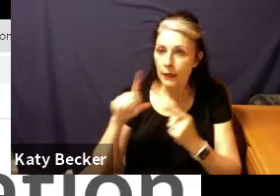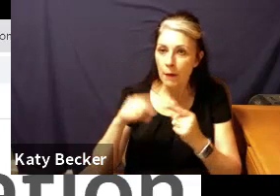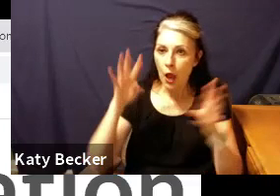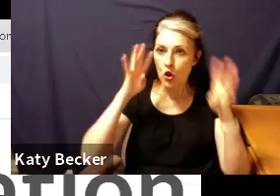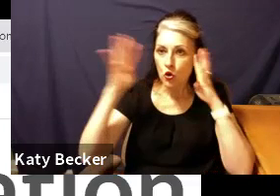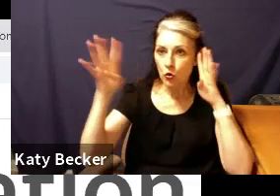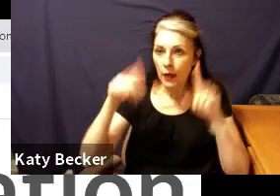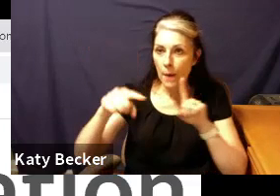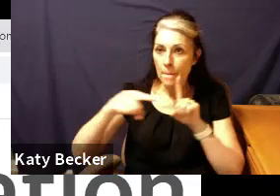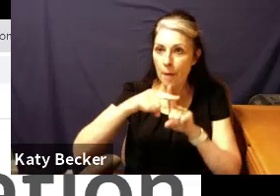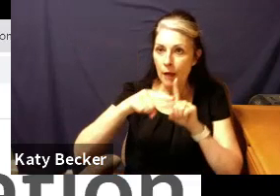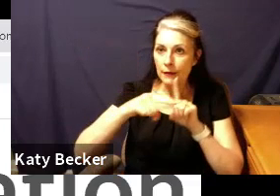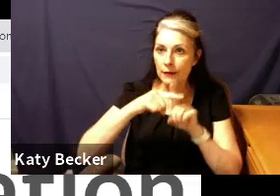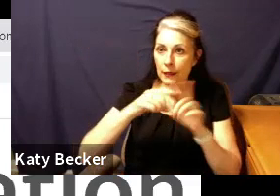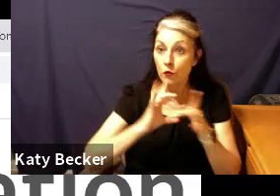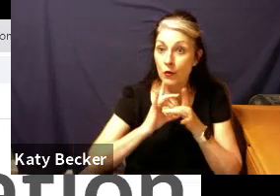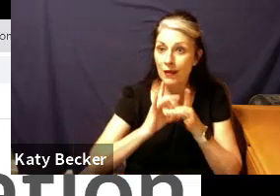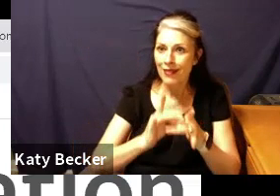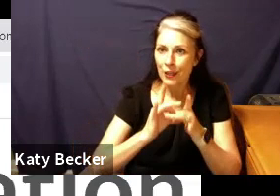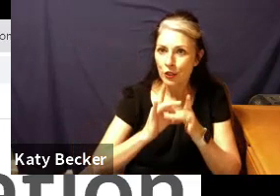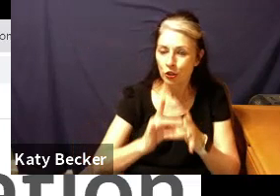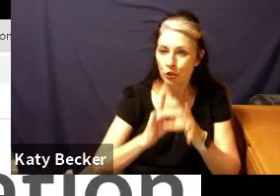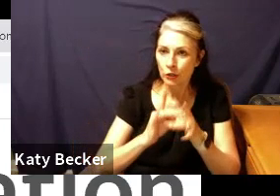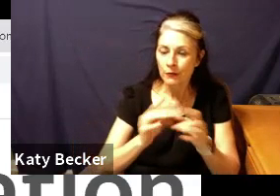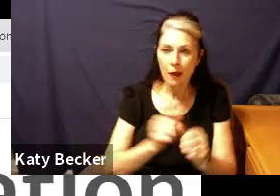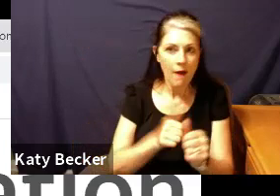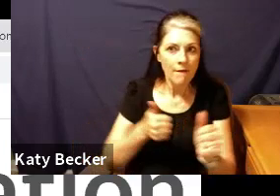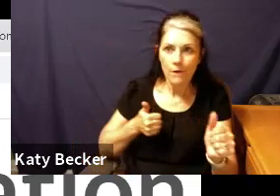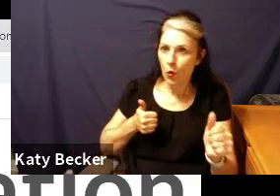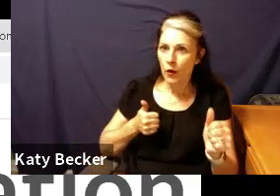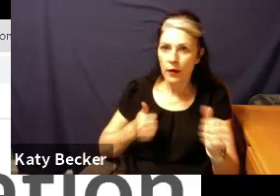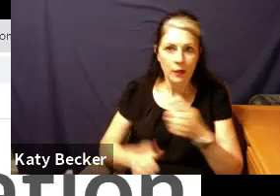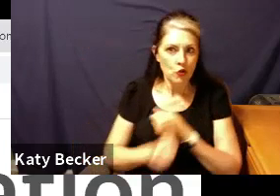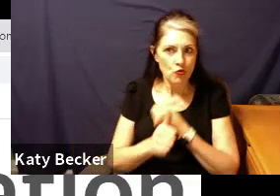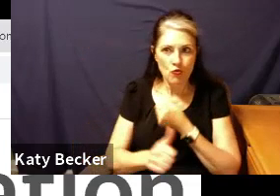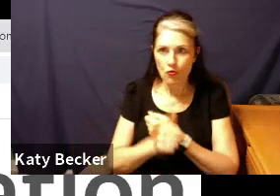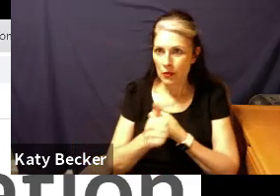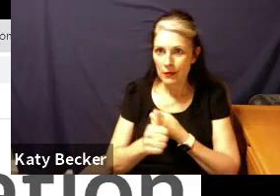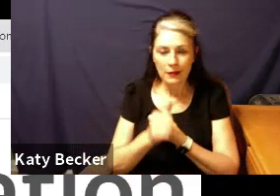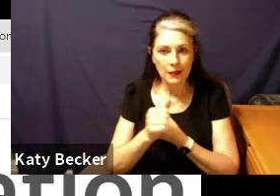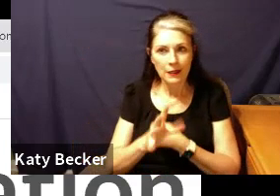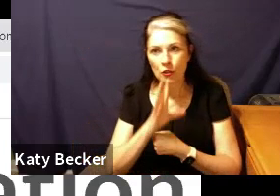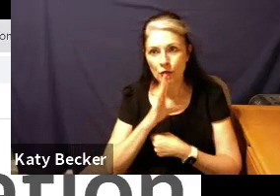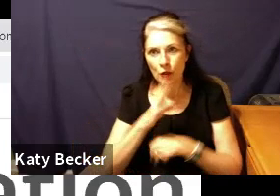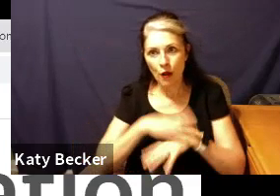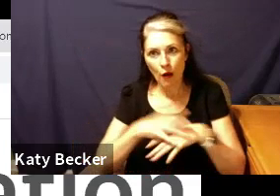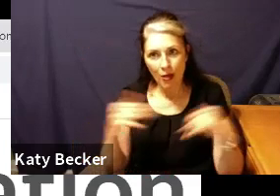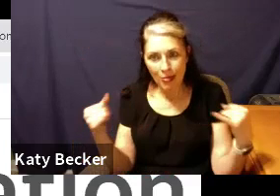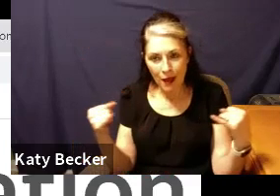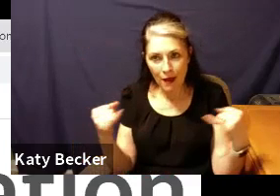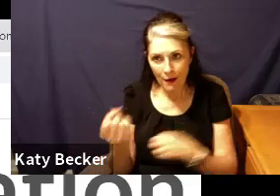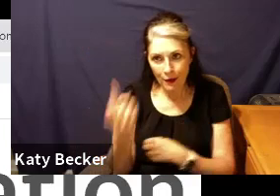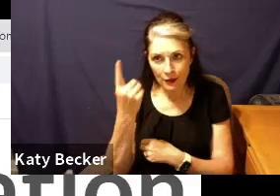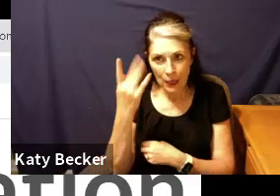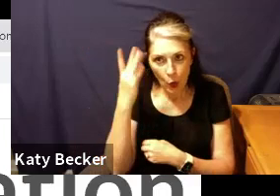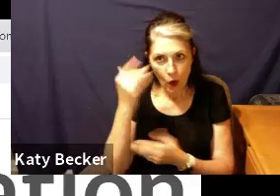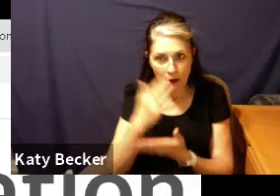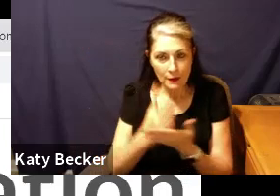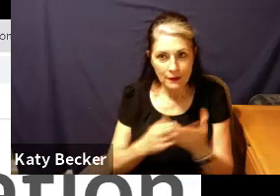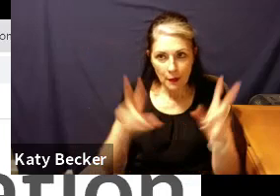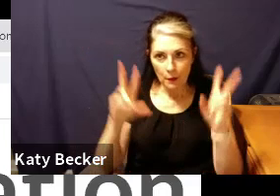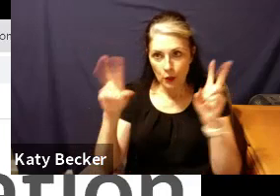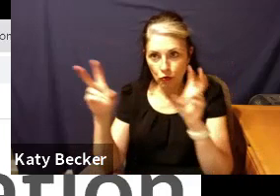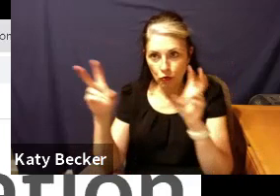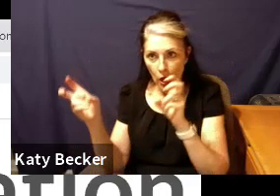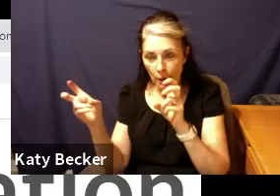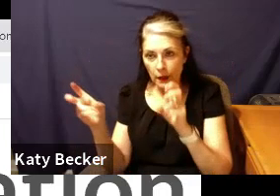those positive relationships, avoiding risky talk online, understanding why some topics of